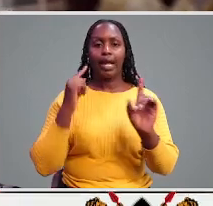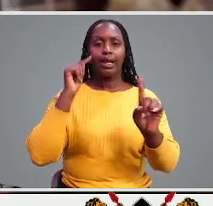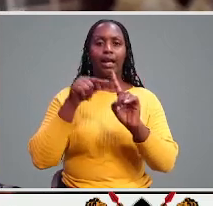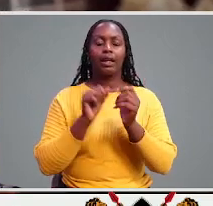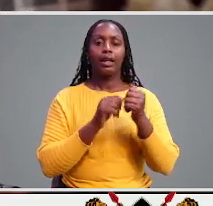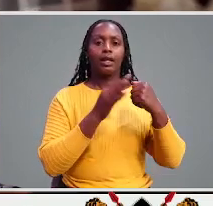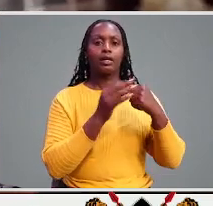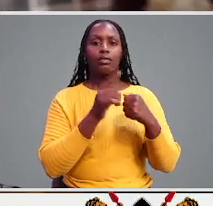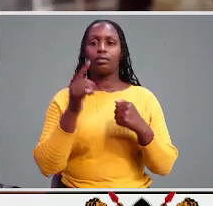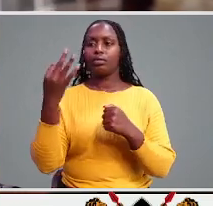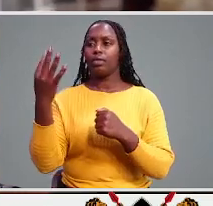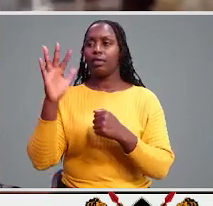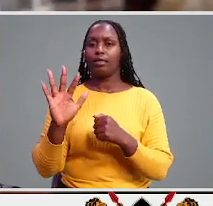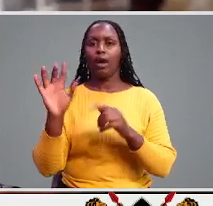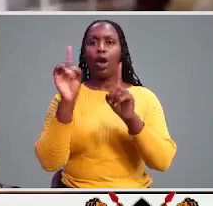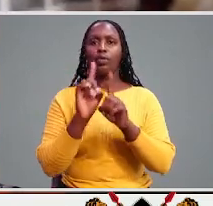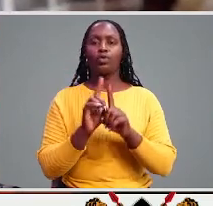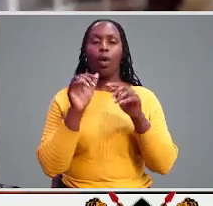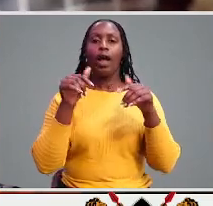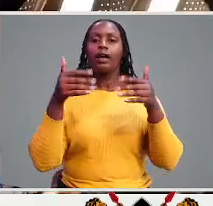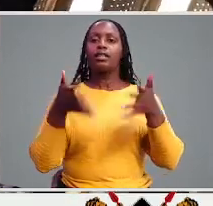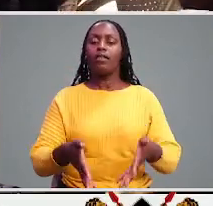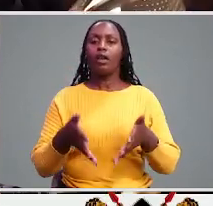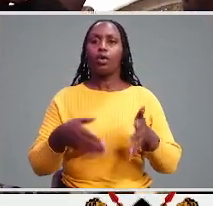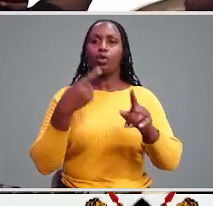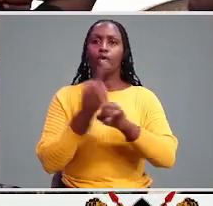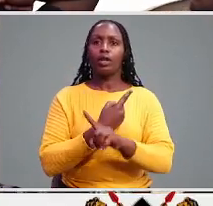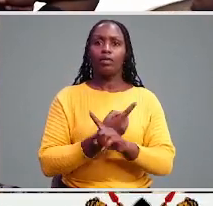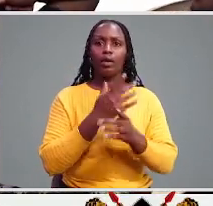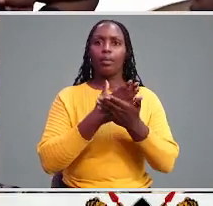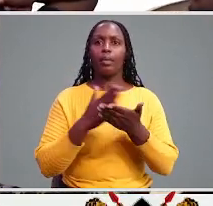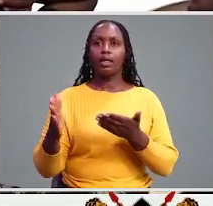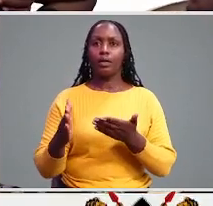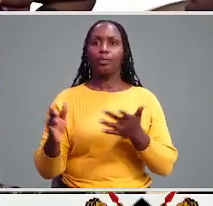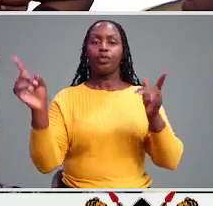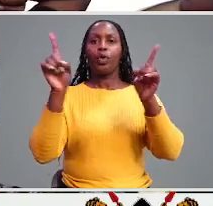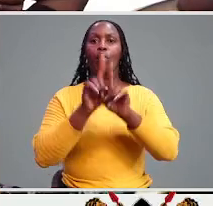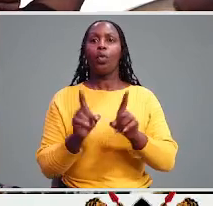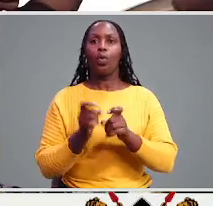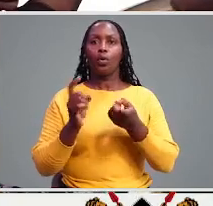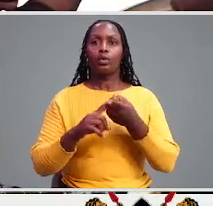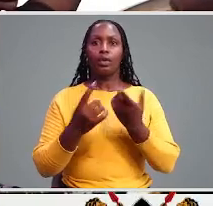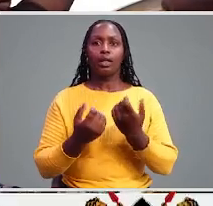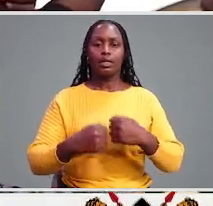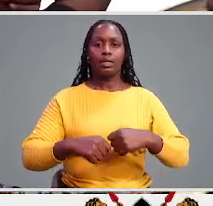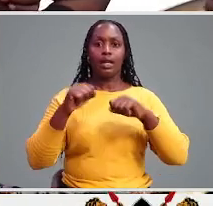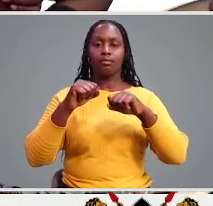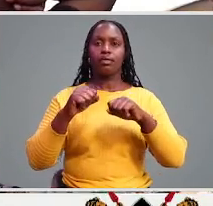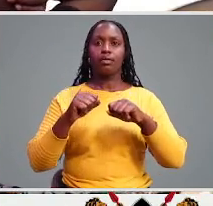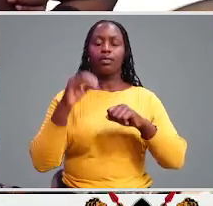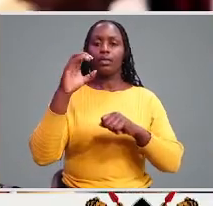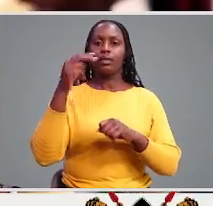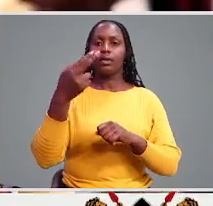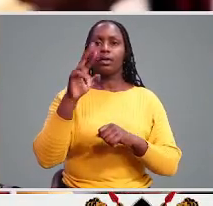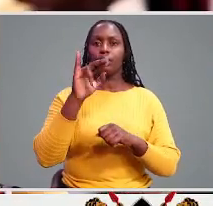35 and it's available and applicable to a different number of segments. Isitoshe, mkuu wa vijana katika benki ya Cooperative Chris